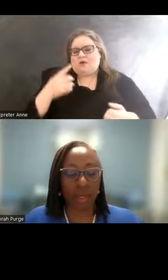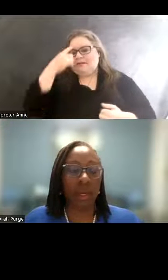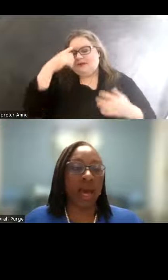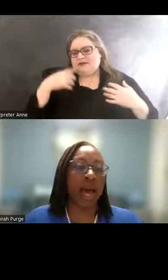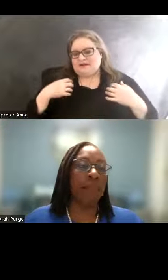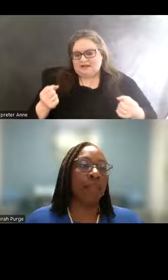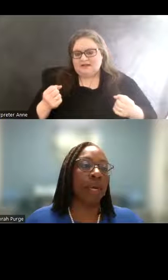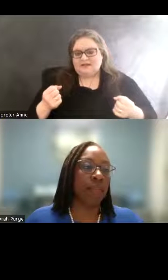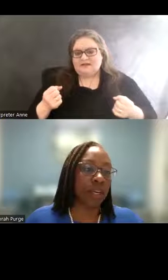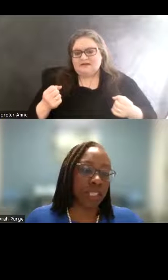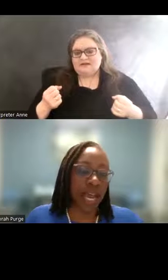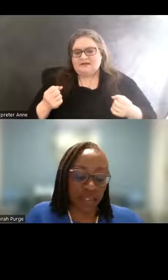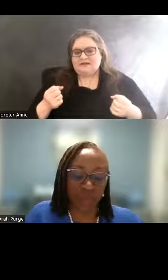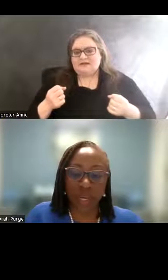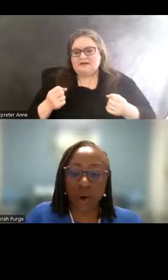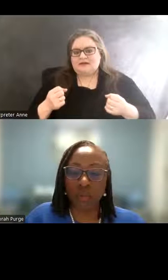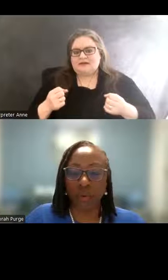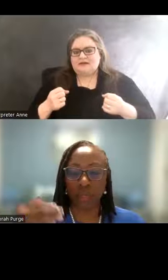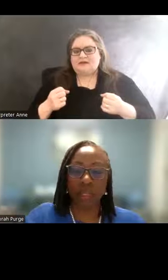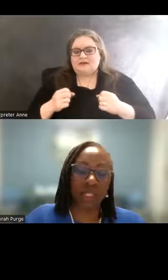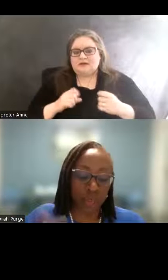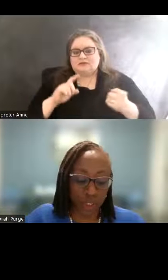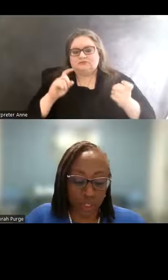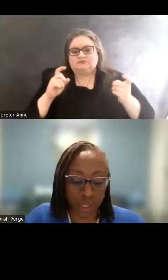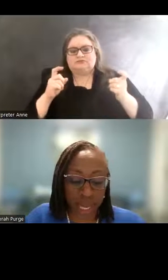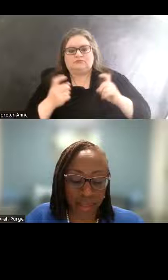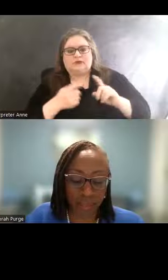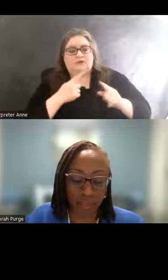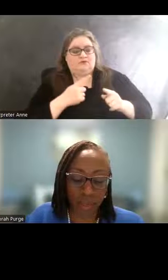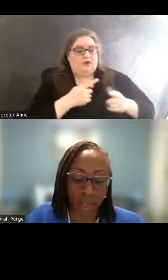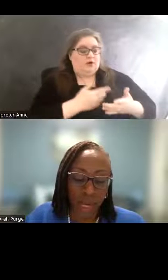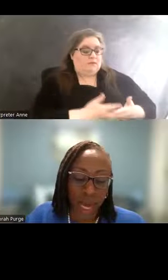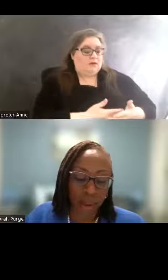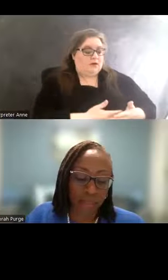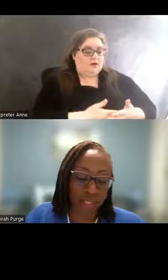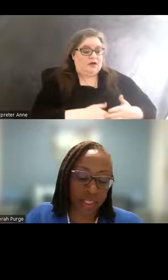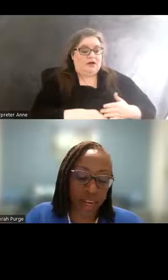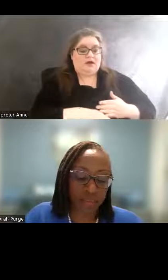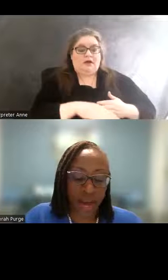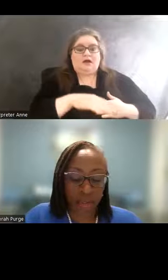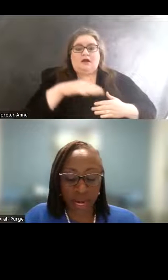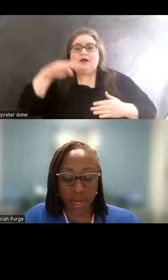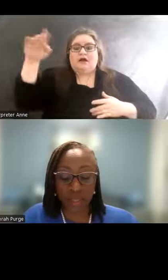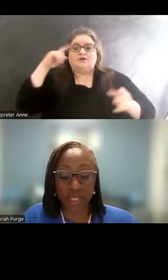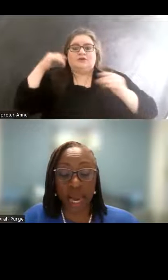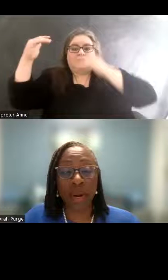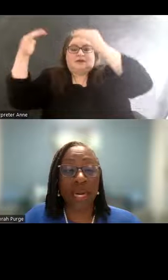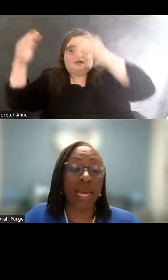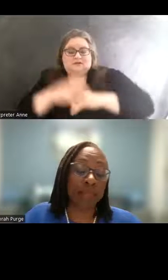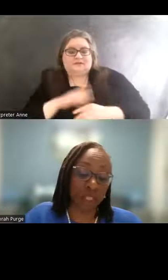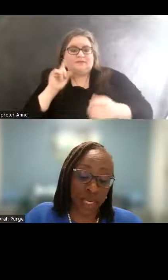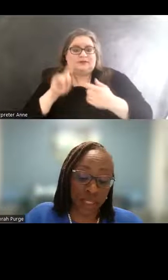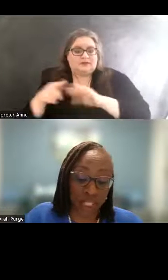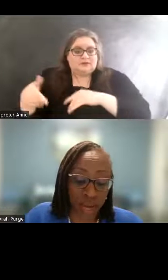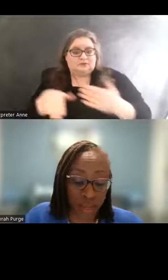health emerges as we go from conception to death. The study found that there was a direct